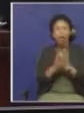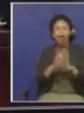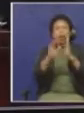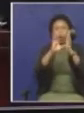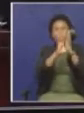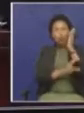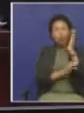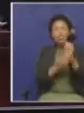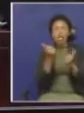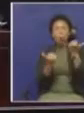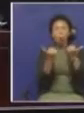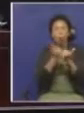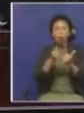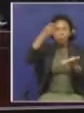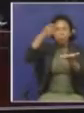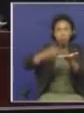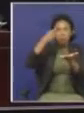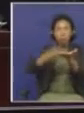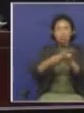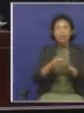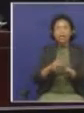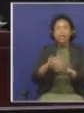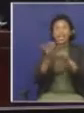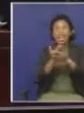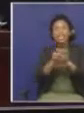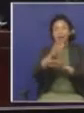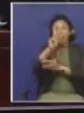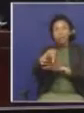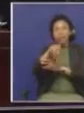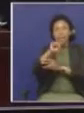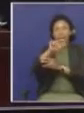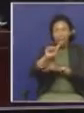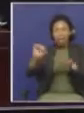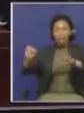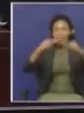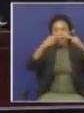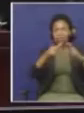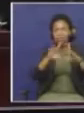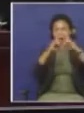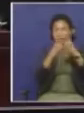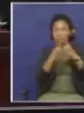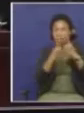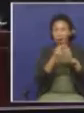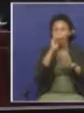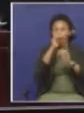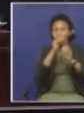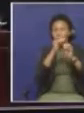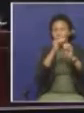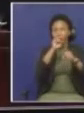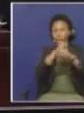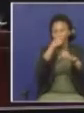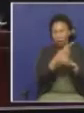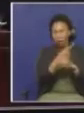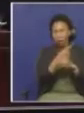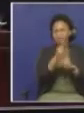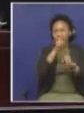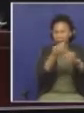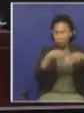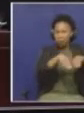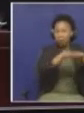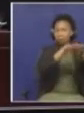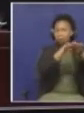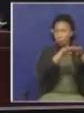Court ruling in the case of the PSA versus Head of Department of Gauteng. And this amendment aligns the provisions with the